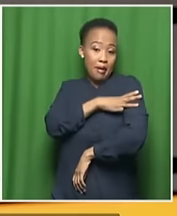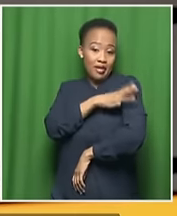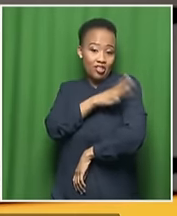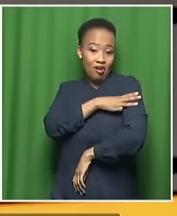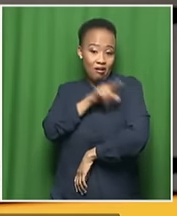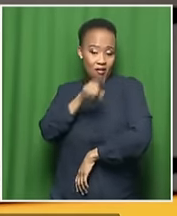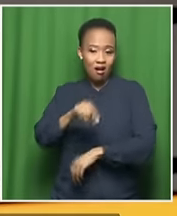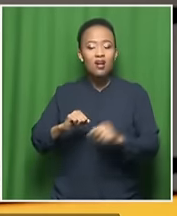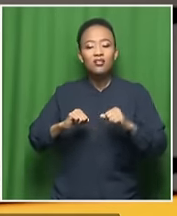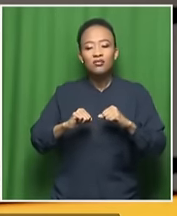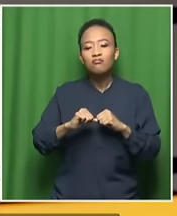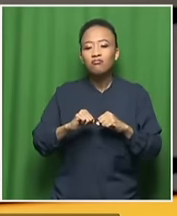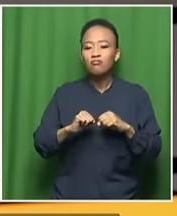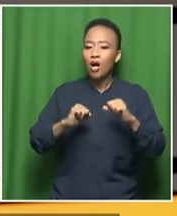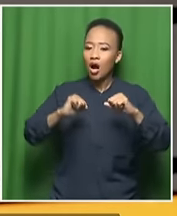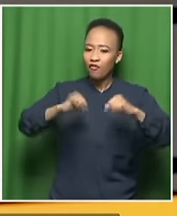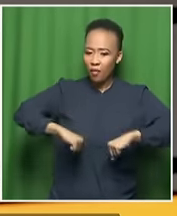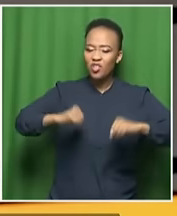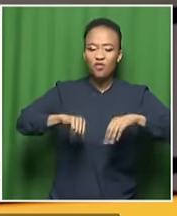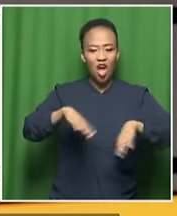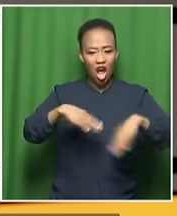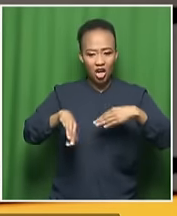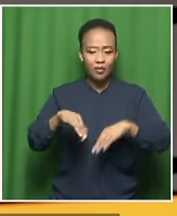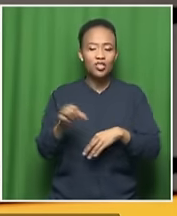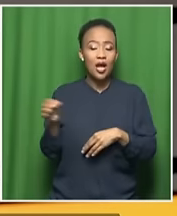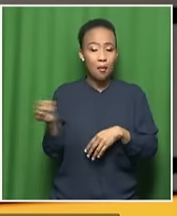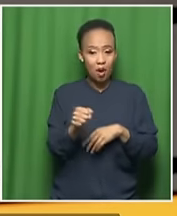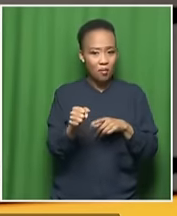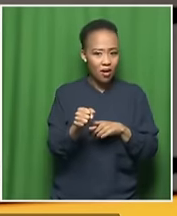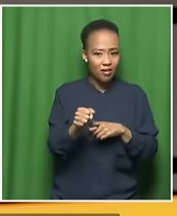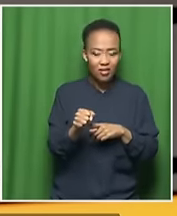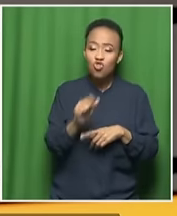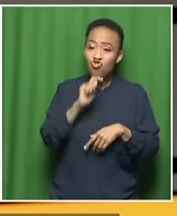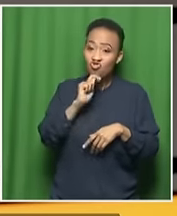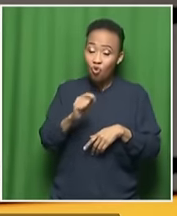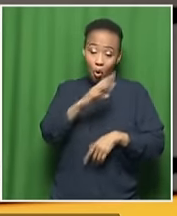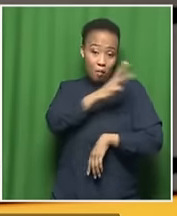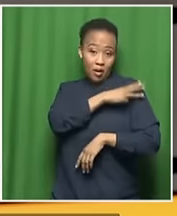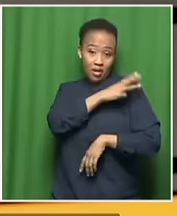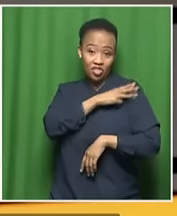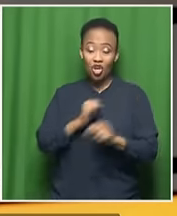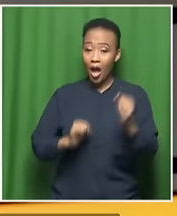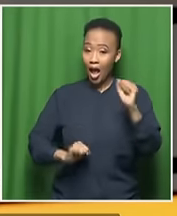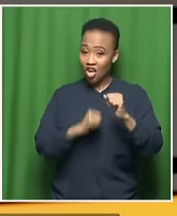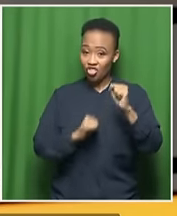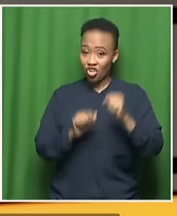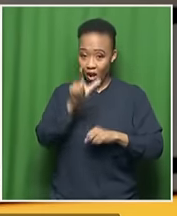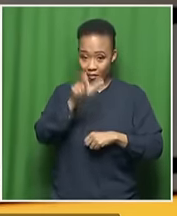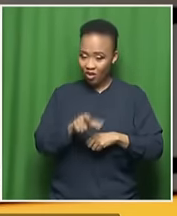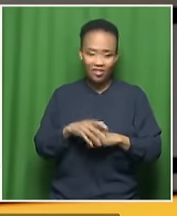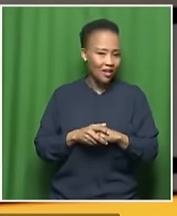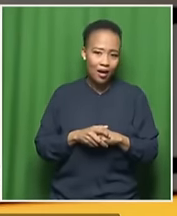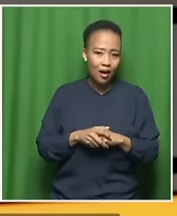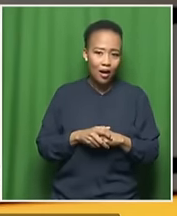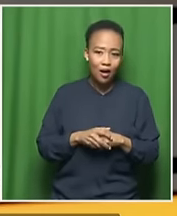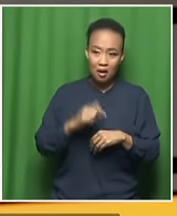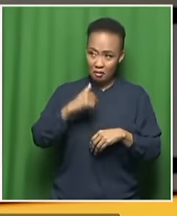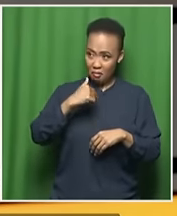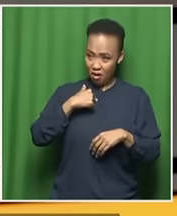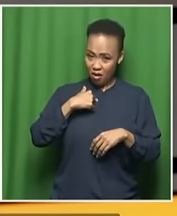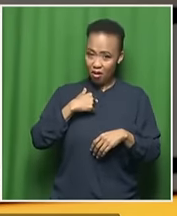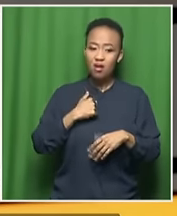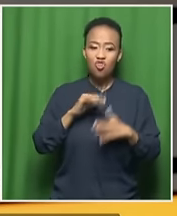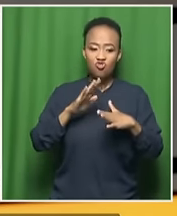action appointment. He is not an engineer, but he tells me what to do. And that's why I'm leaving South